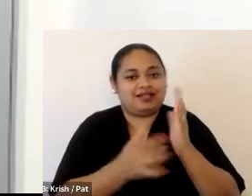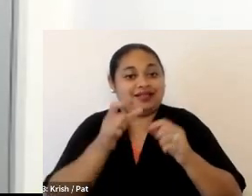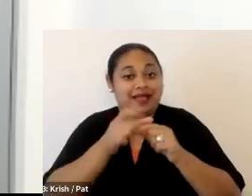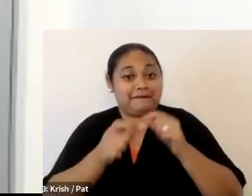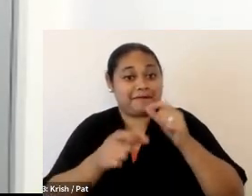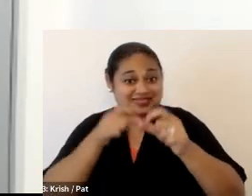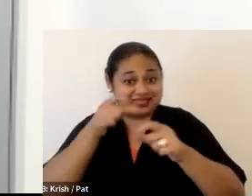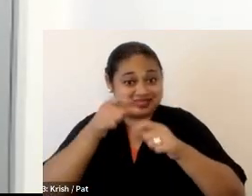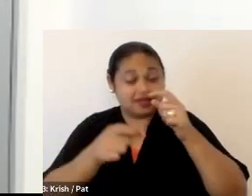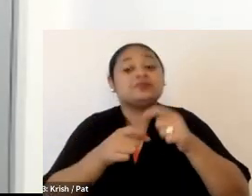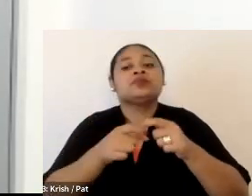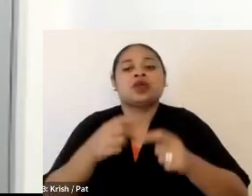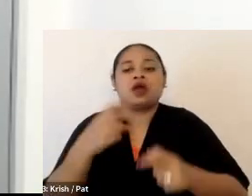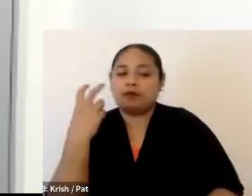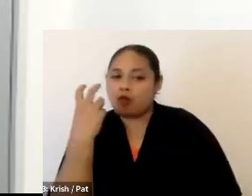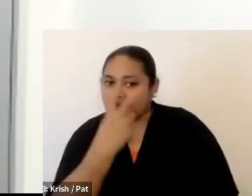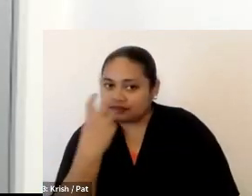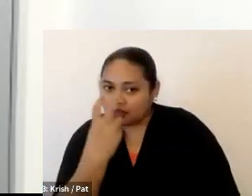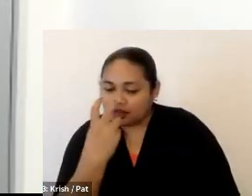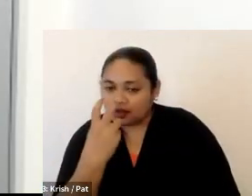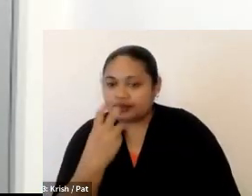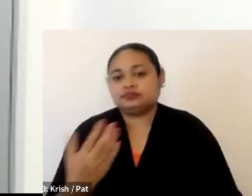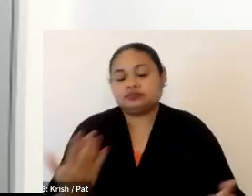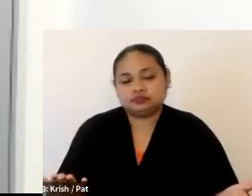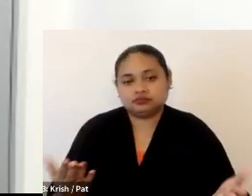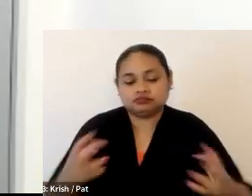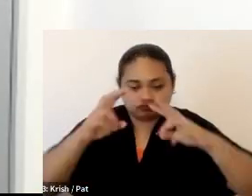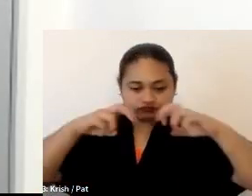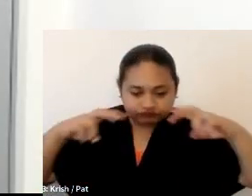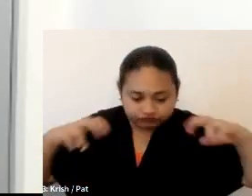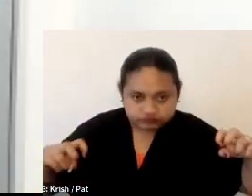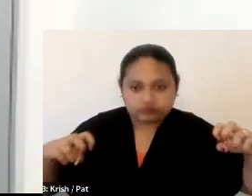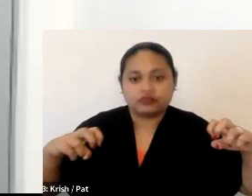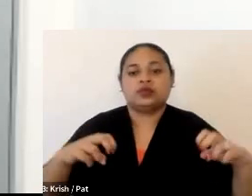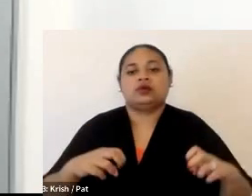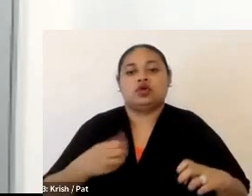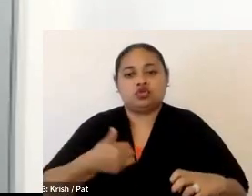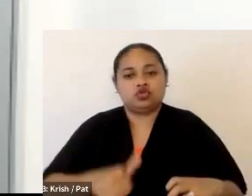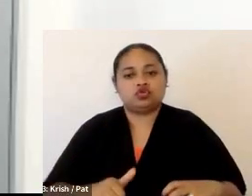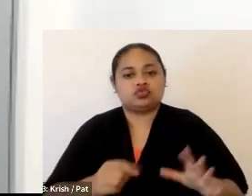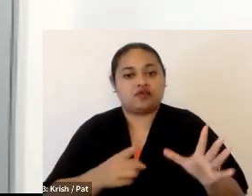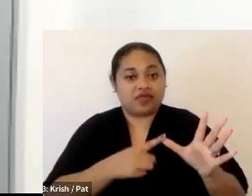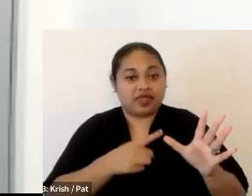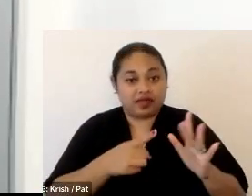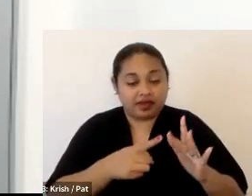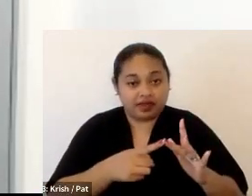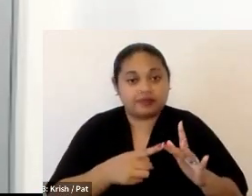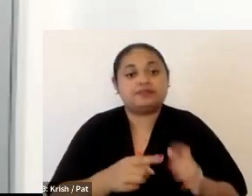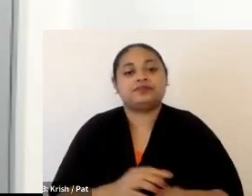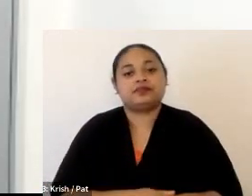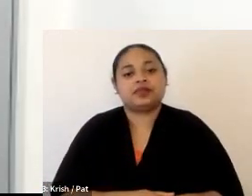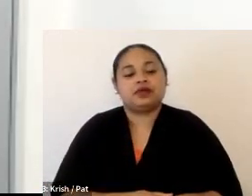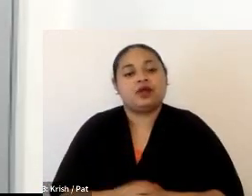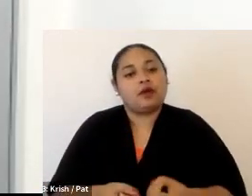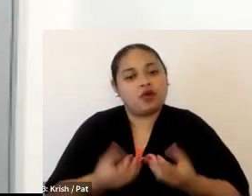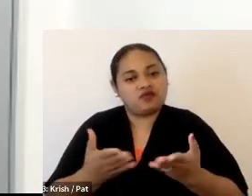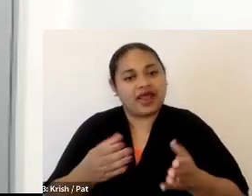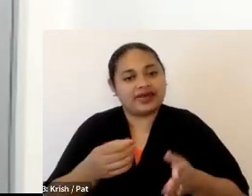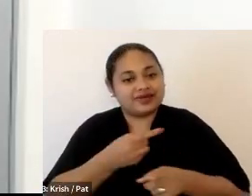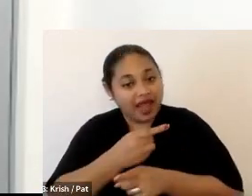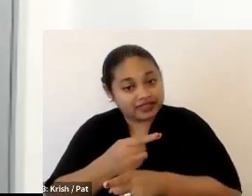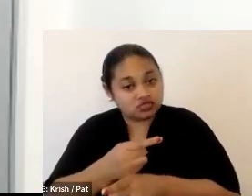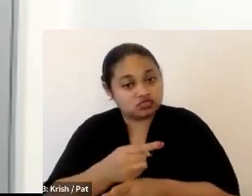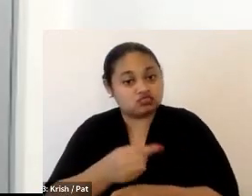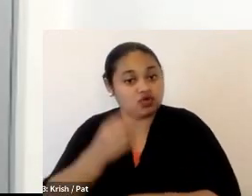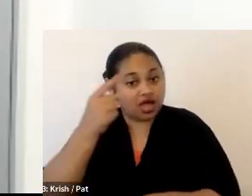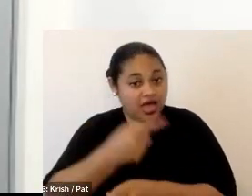to monitor and investigate trends in the use of AI, and to provide guidance to the government on how to